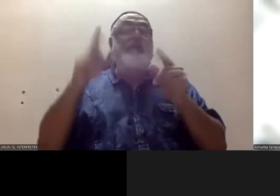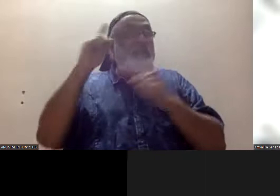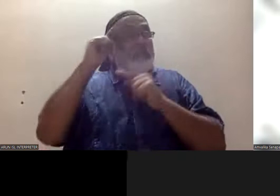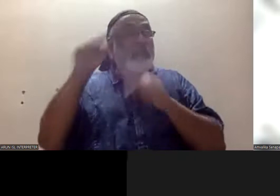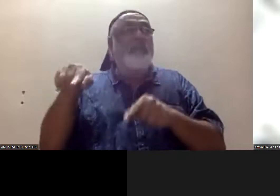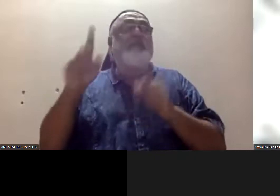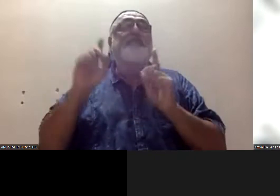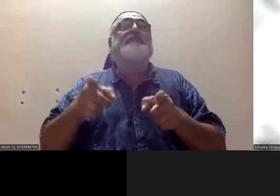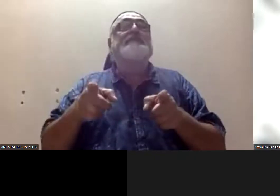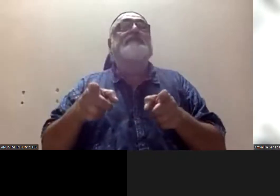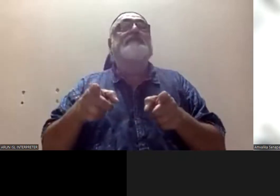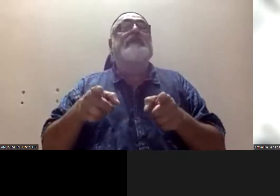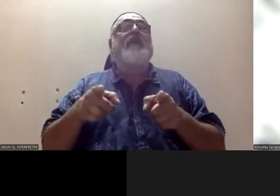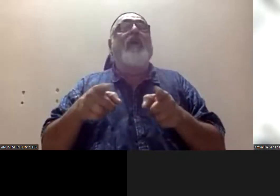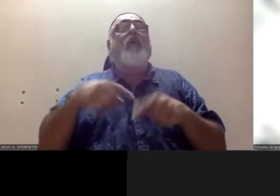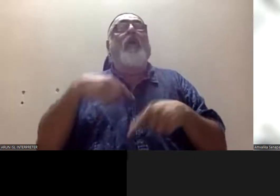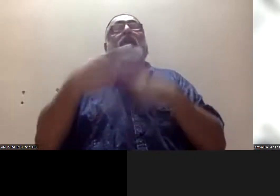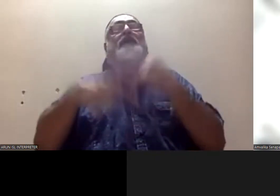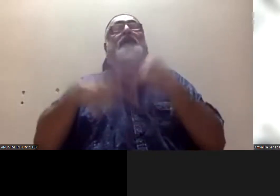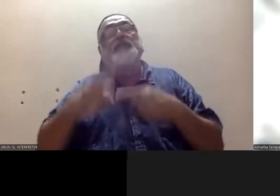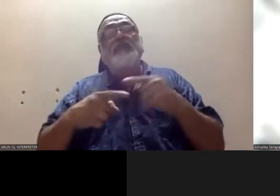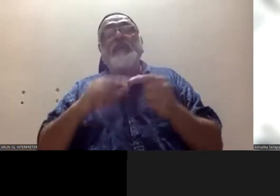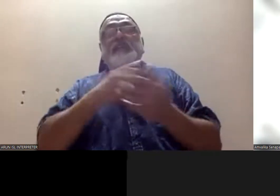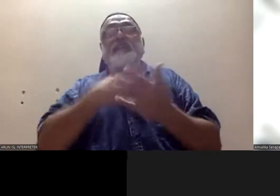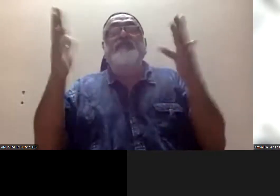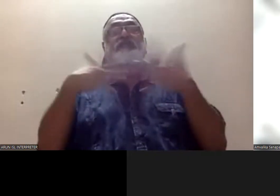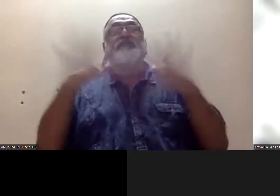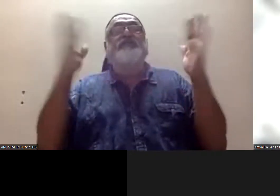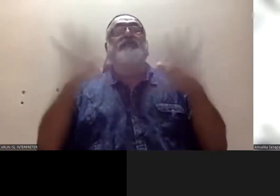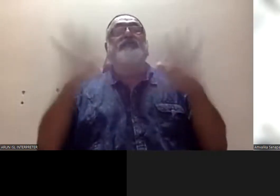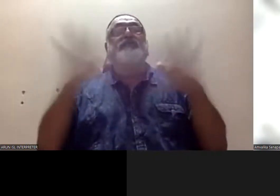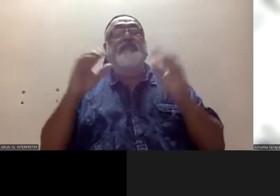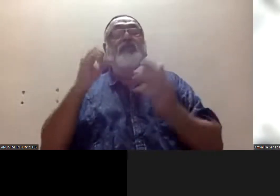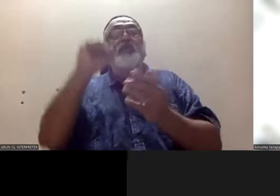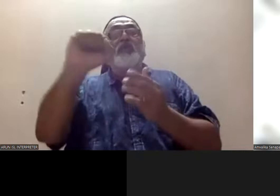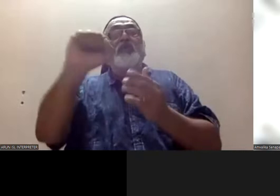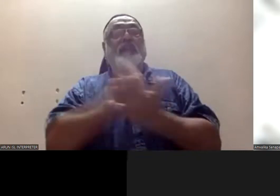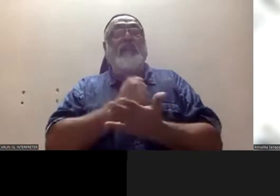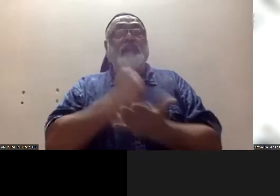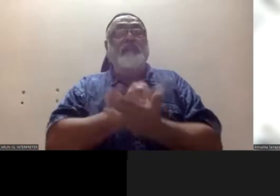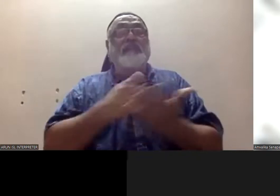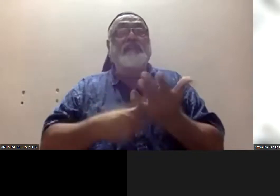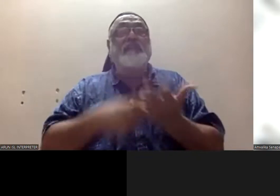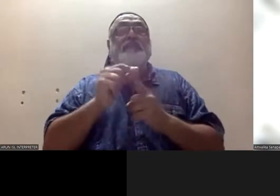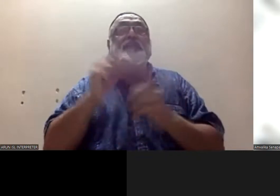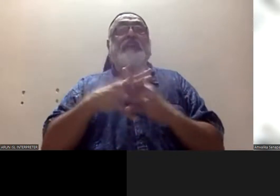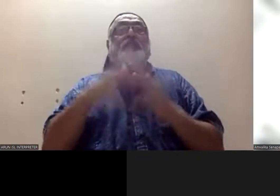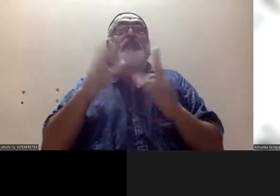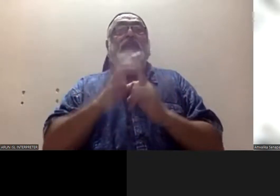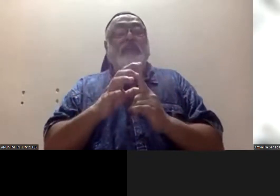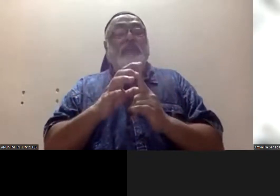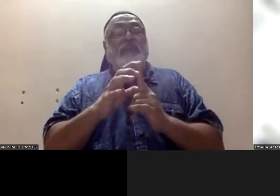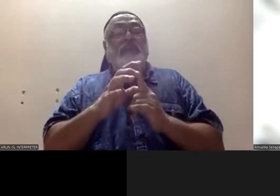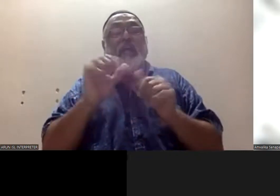people who were continually denying them their rights. So if you look at the RPWD Act, Section 39 of the Act clearly talks about